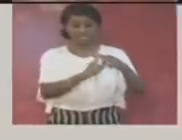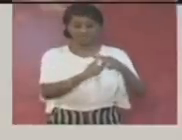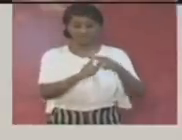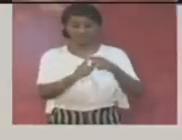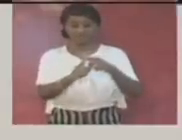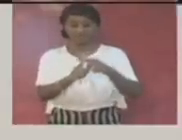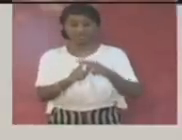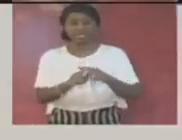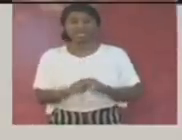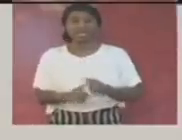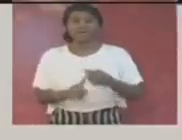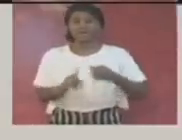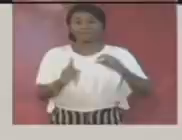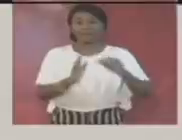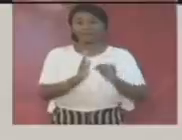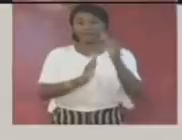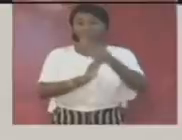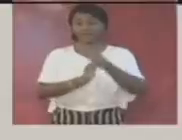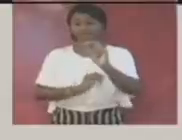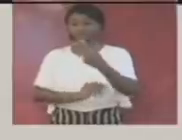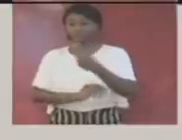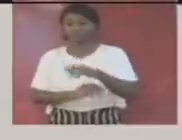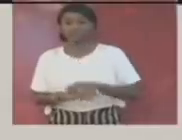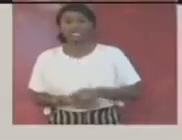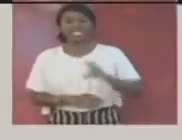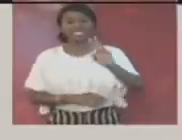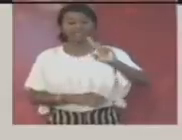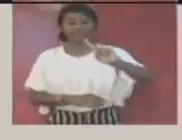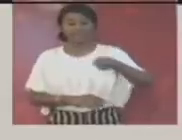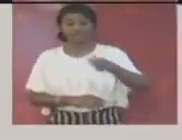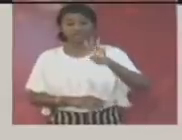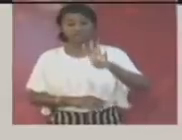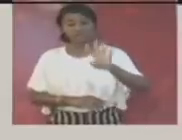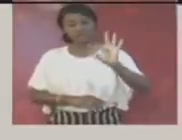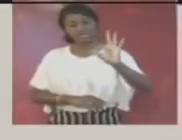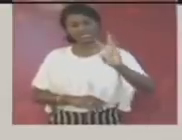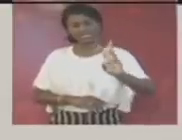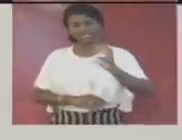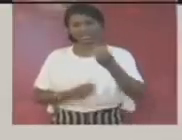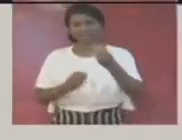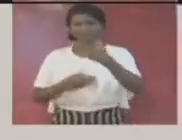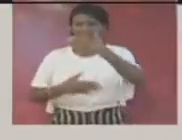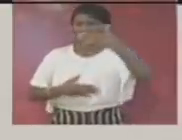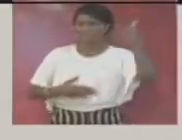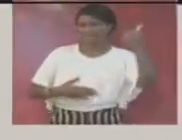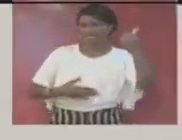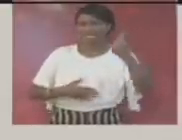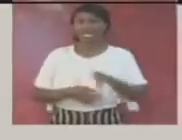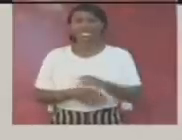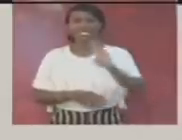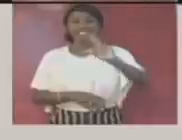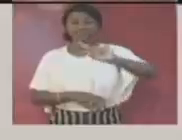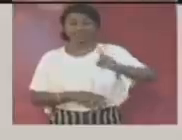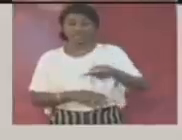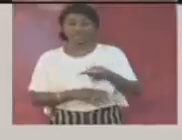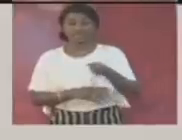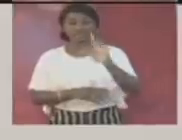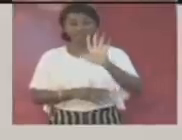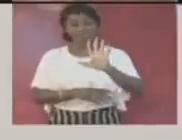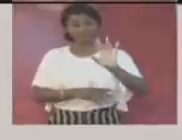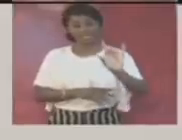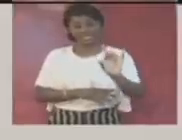far from 12 March to present, 7,496. Total recovered patients now stand at